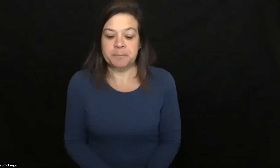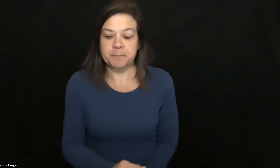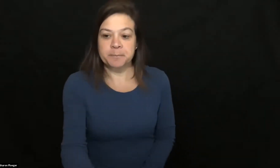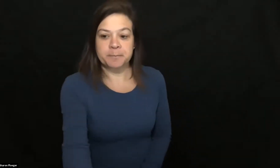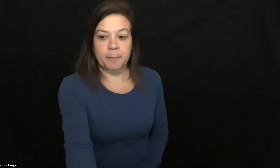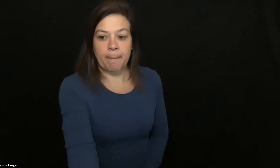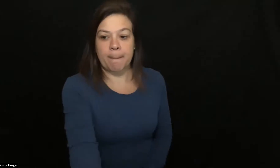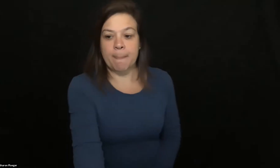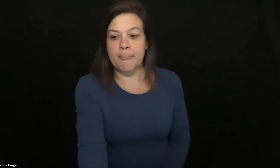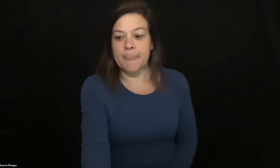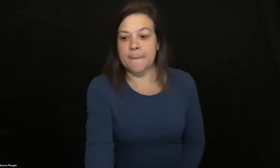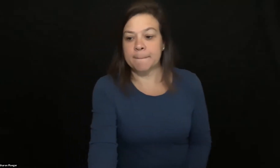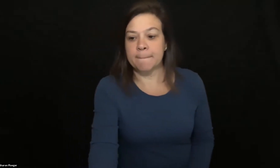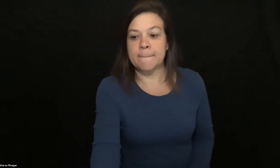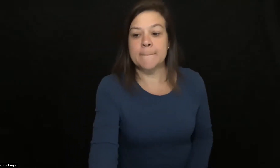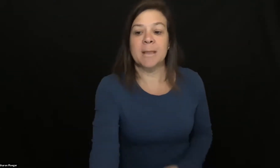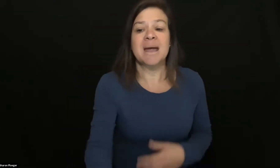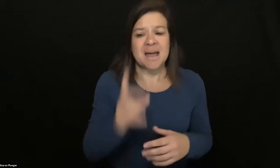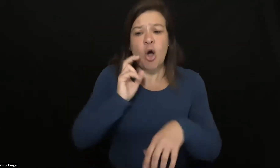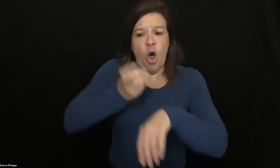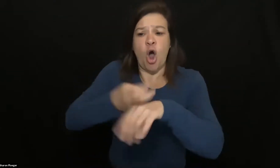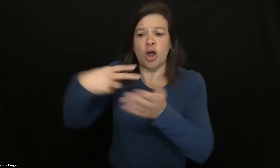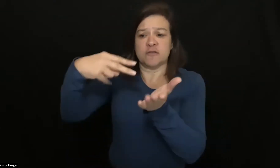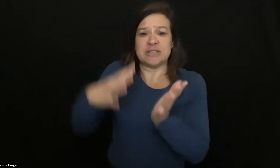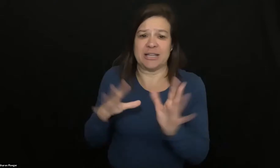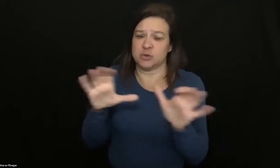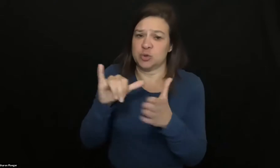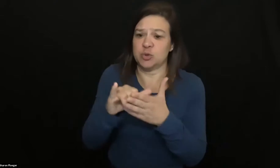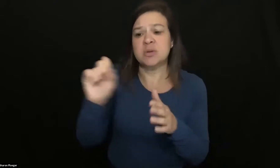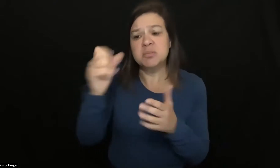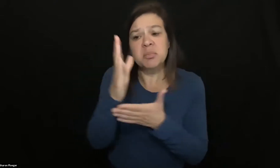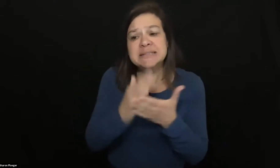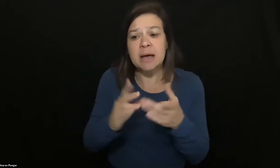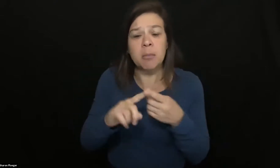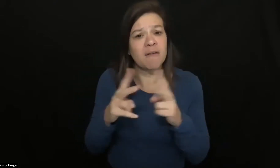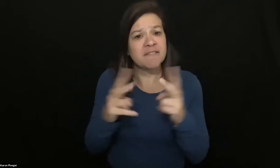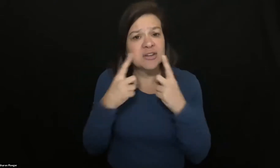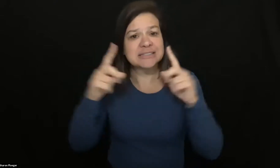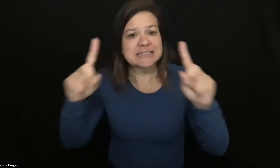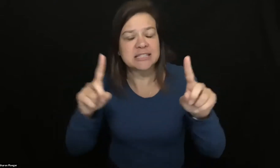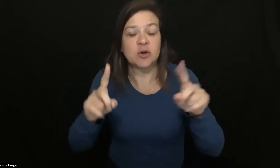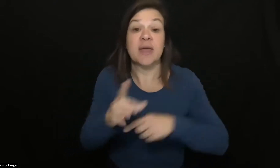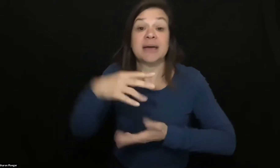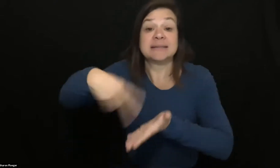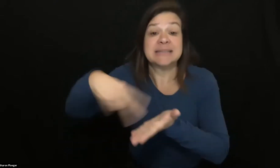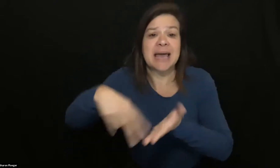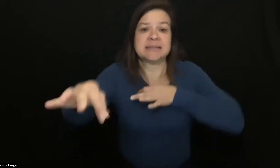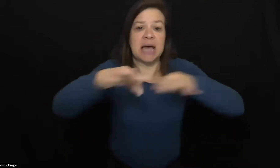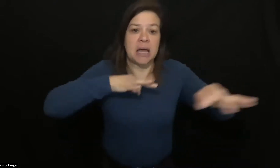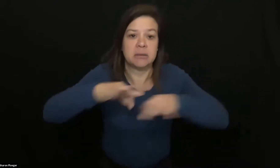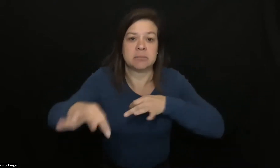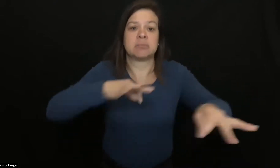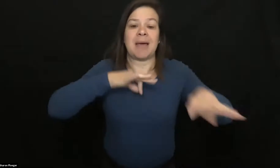it's hard for dancers to do this, but some are very successful to say what you're doing as you're doing it, to